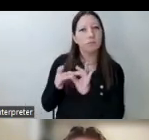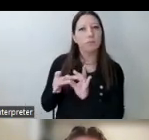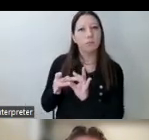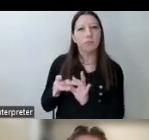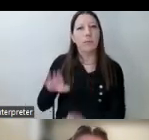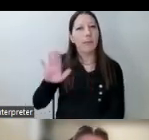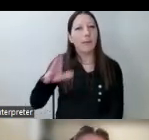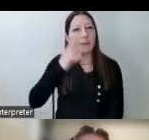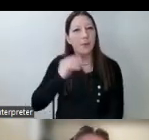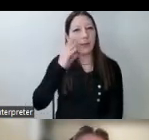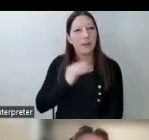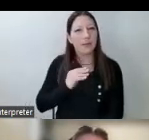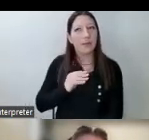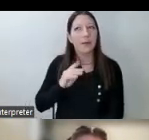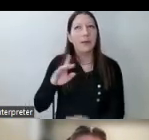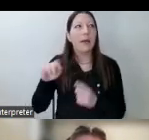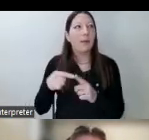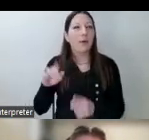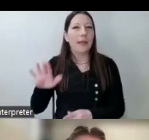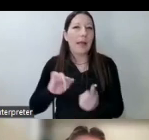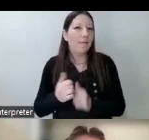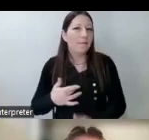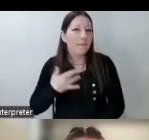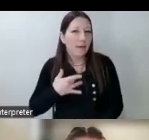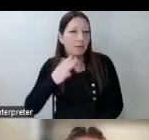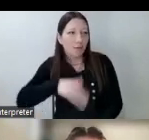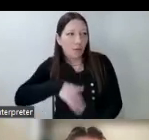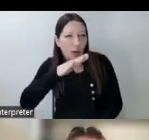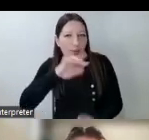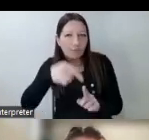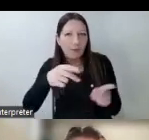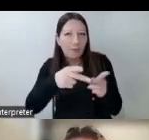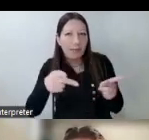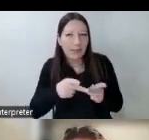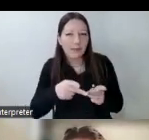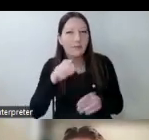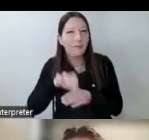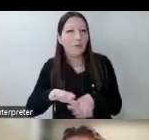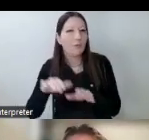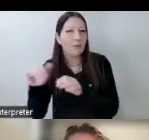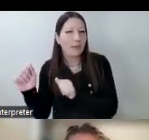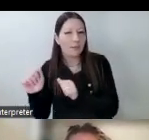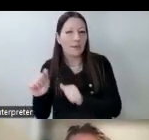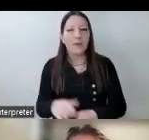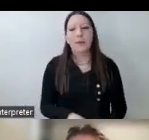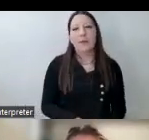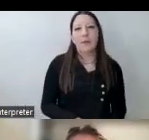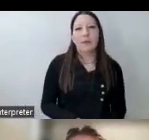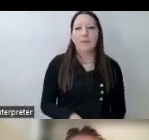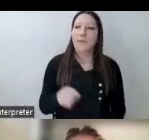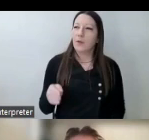grew up. A passage from Exile and Pride that I particularly connect with in relation to this project is Claire's discussion